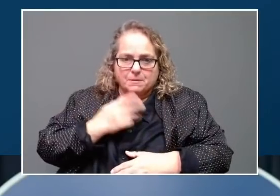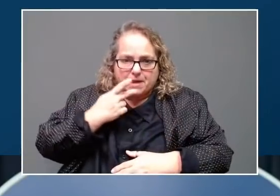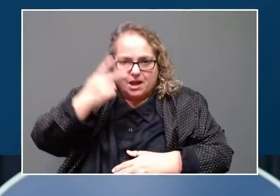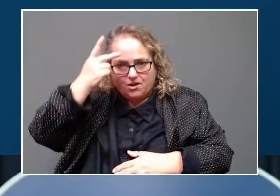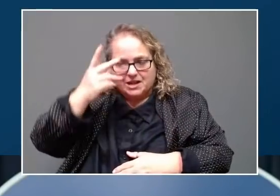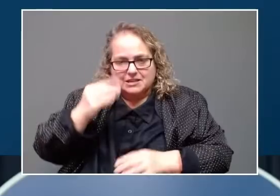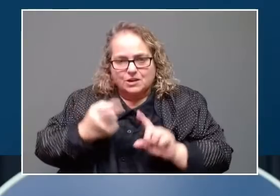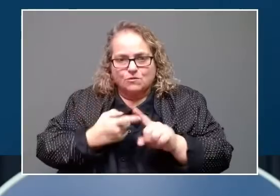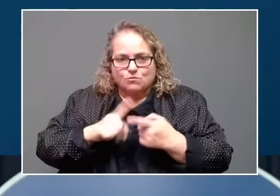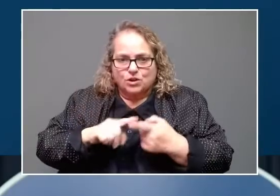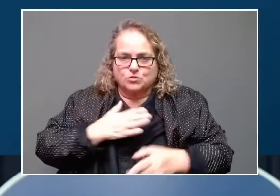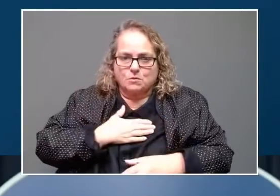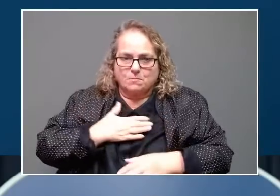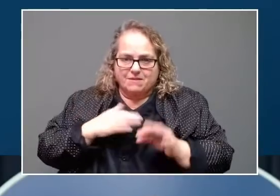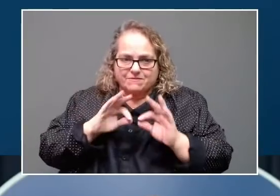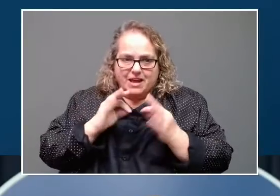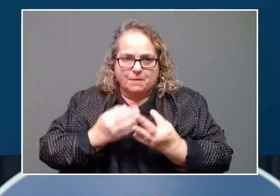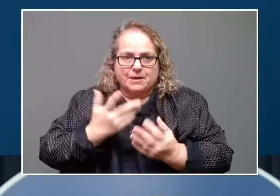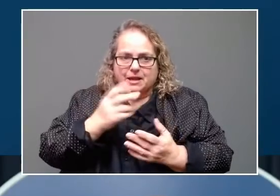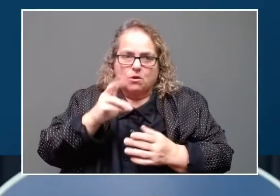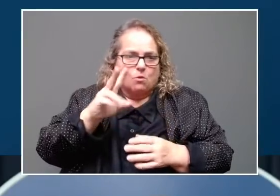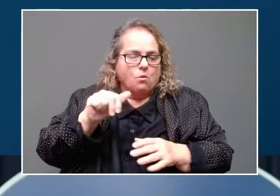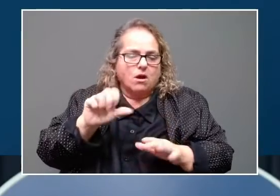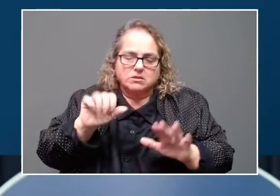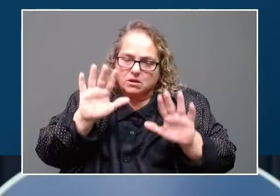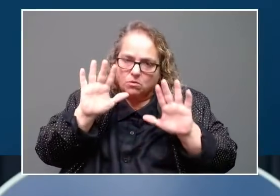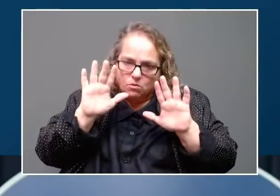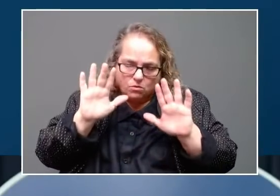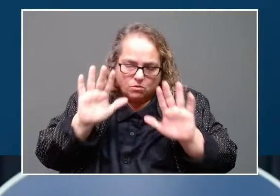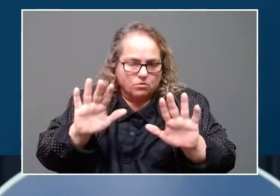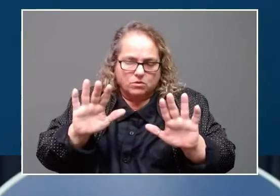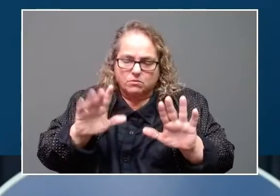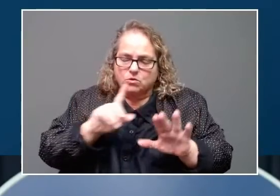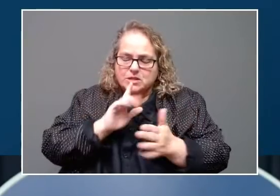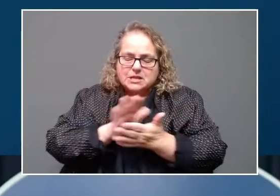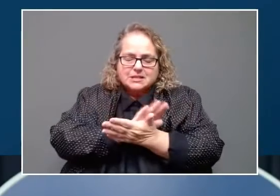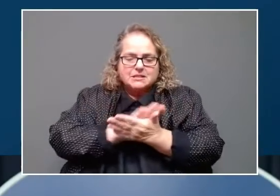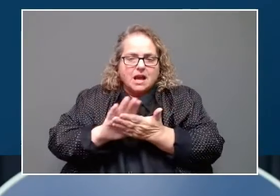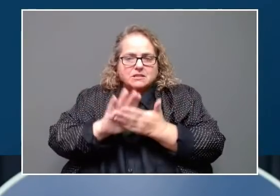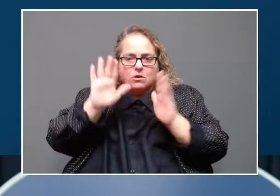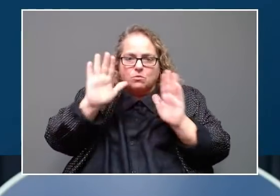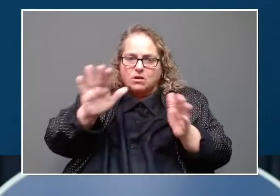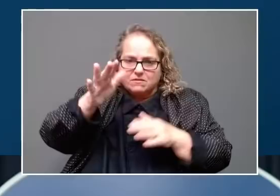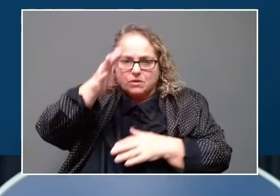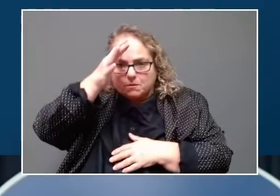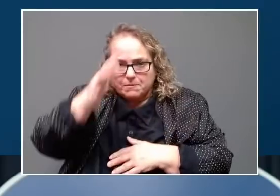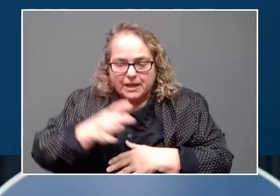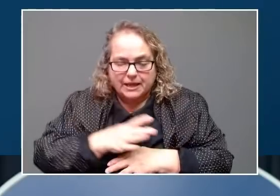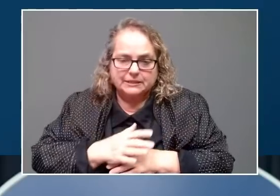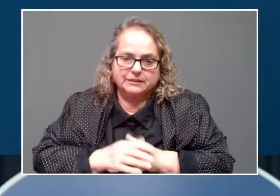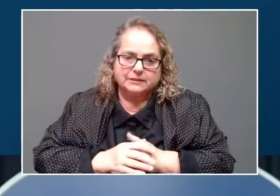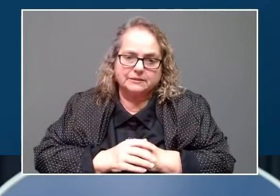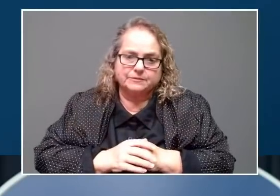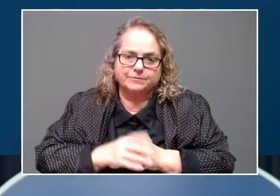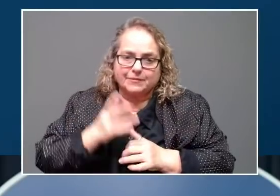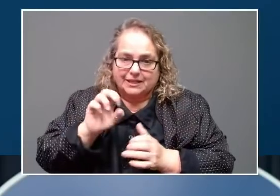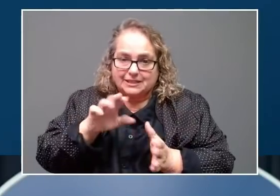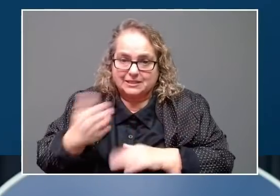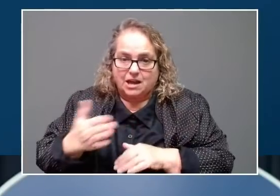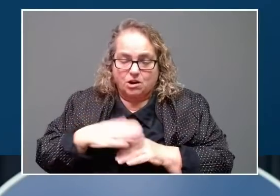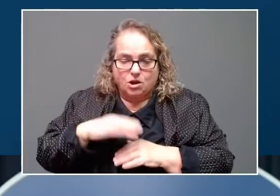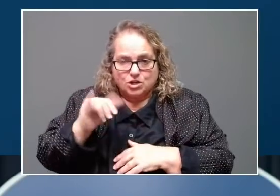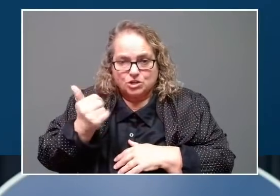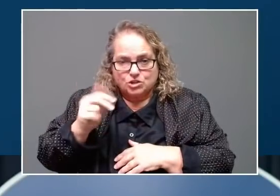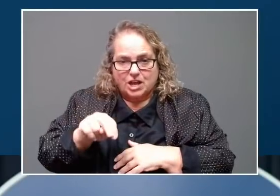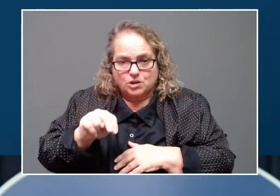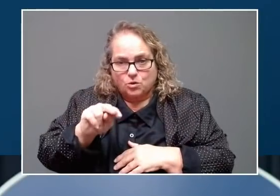and he was an incredibly nice, wonderful human being. He died on January 15th